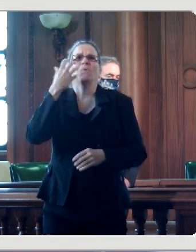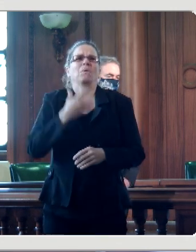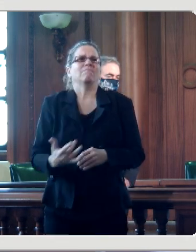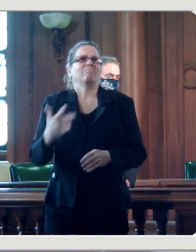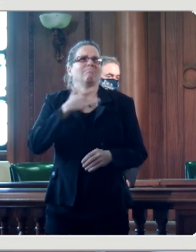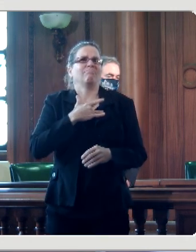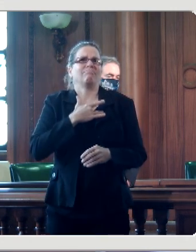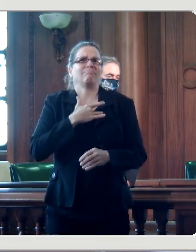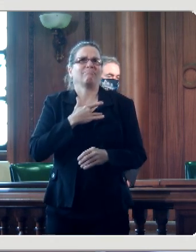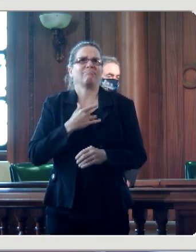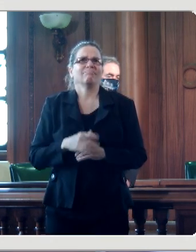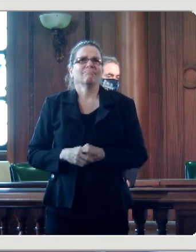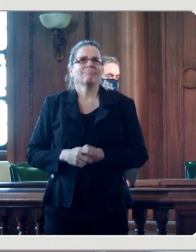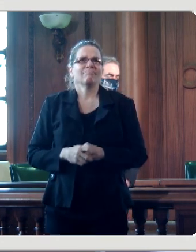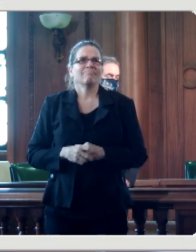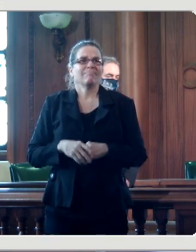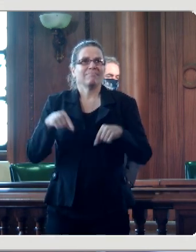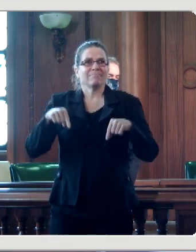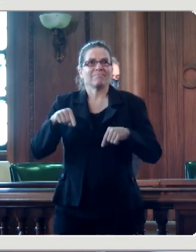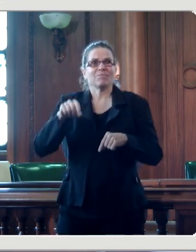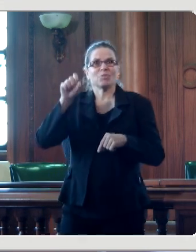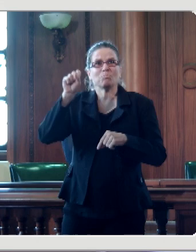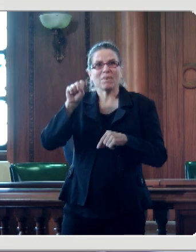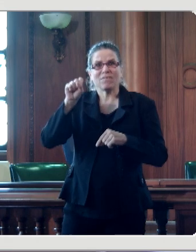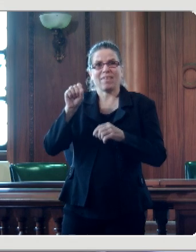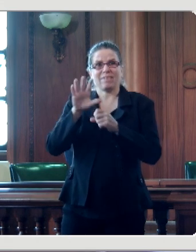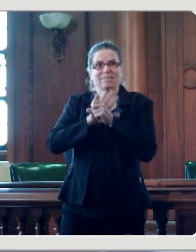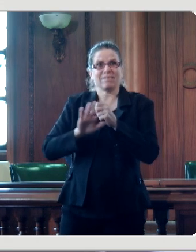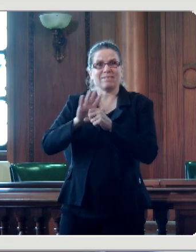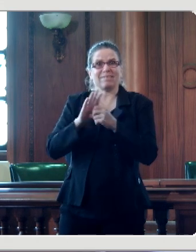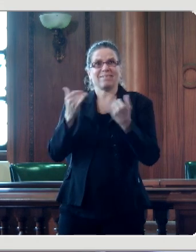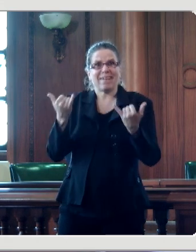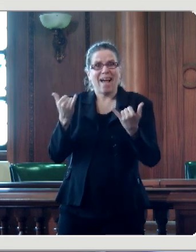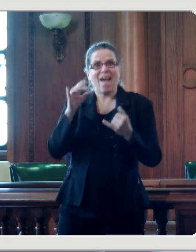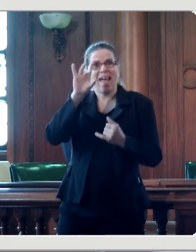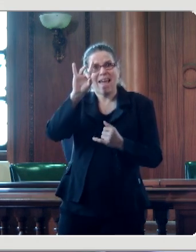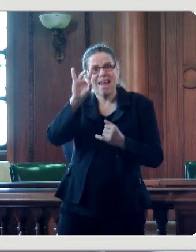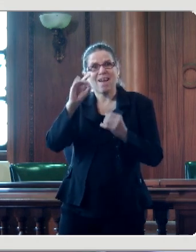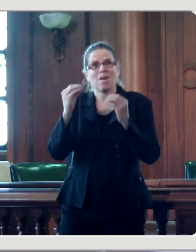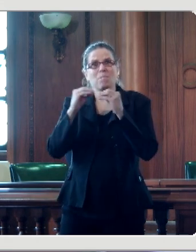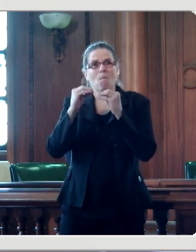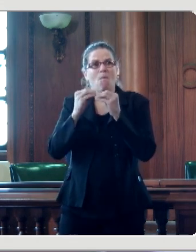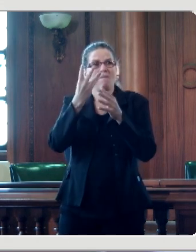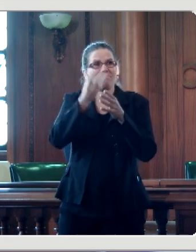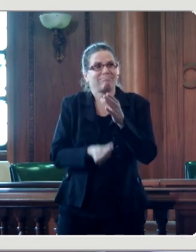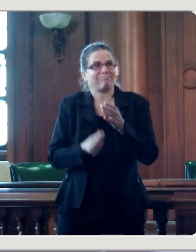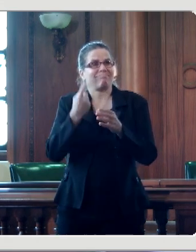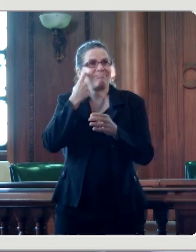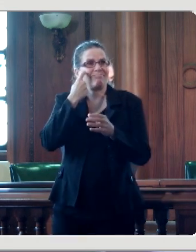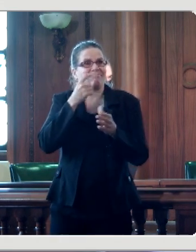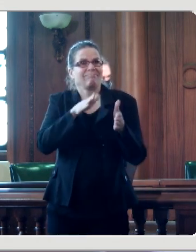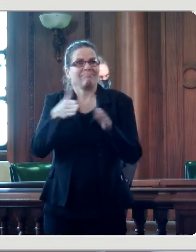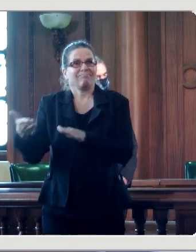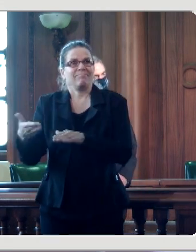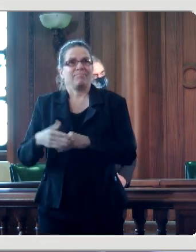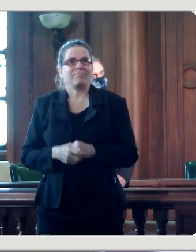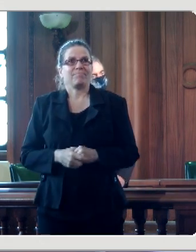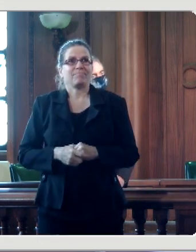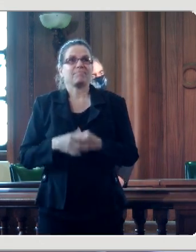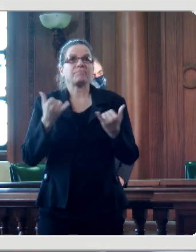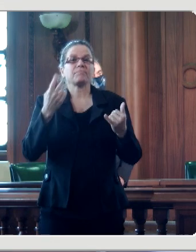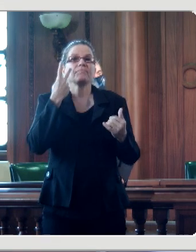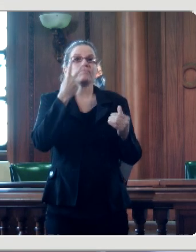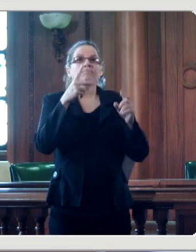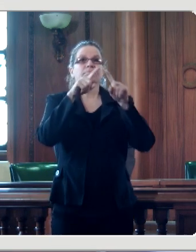of Springfield. When we look at the map, the number of cases from November